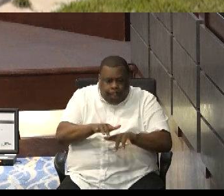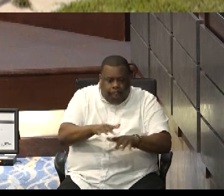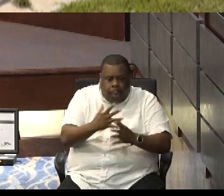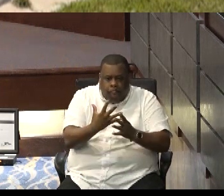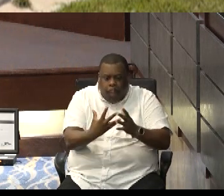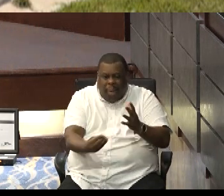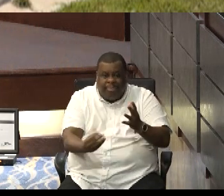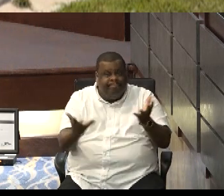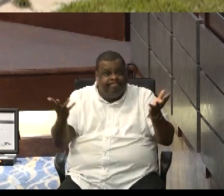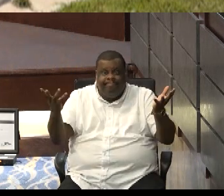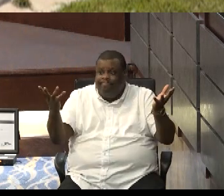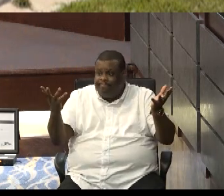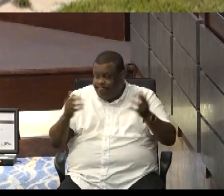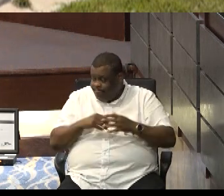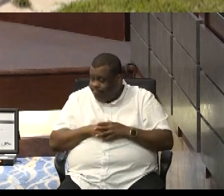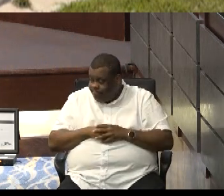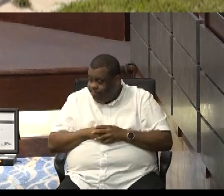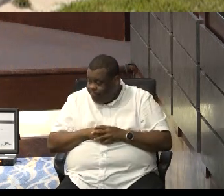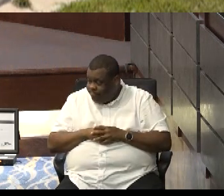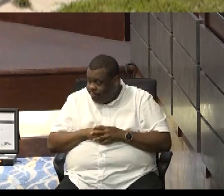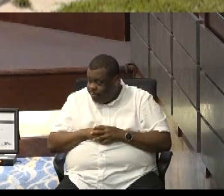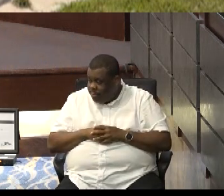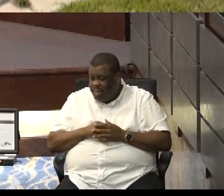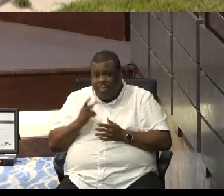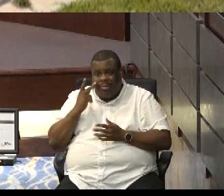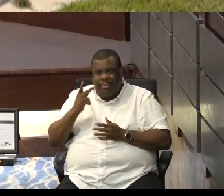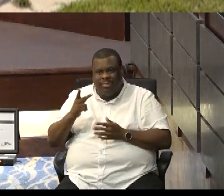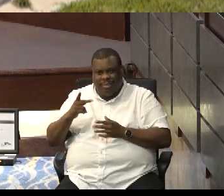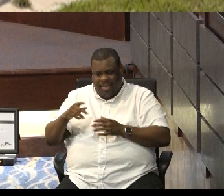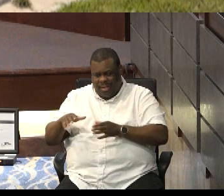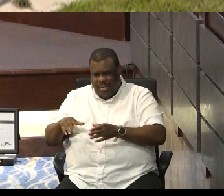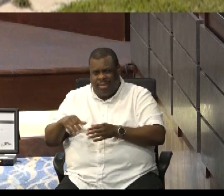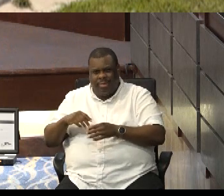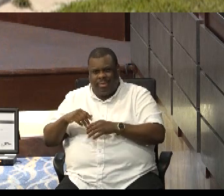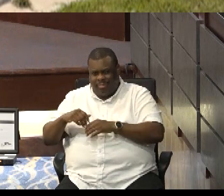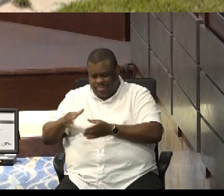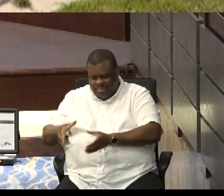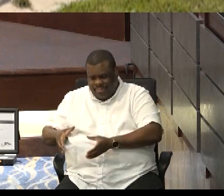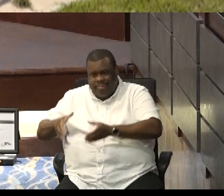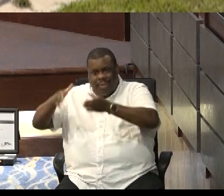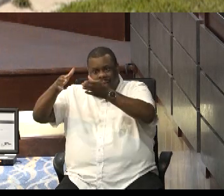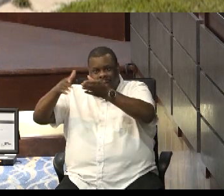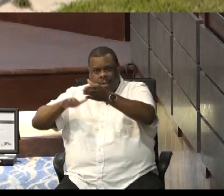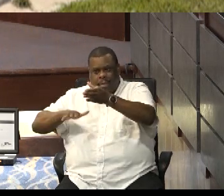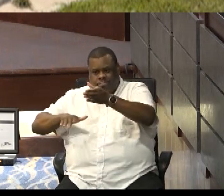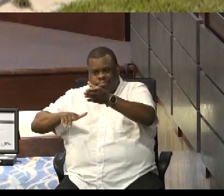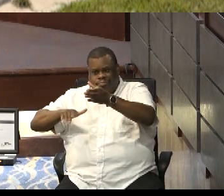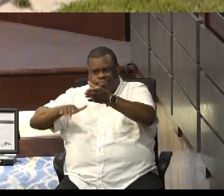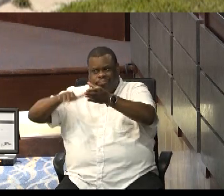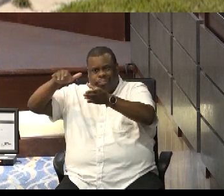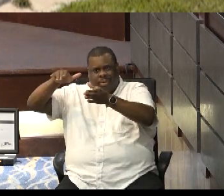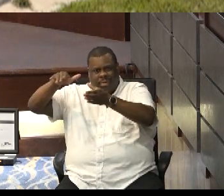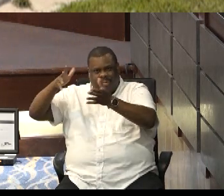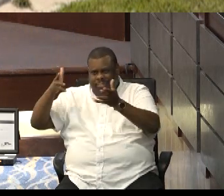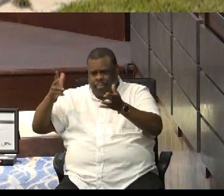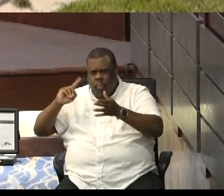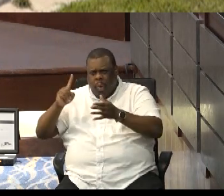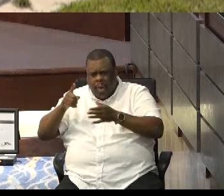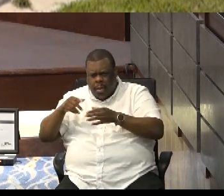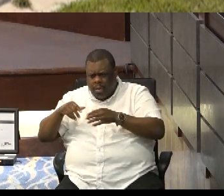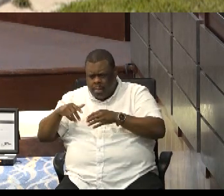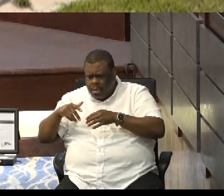see the utilities are underwater in front of that house. You don't know where the street is. You can't tell where the curbs are. I'm sure the water